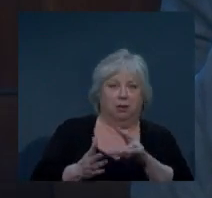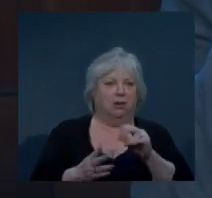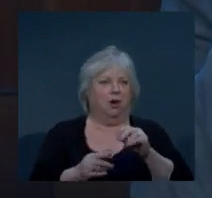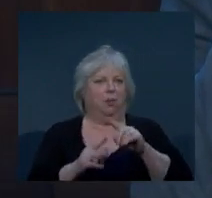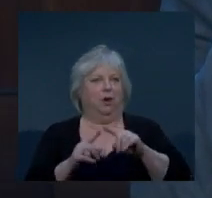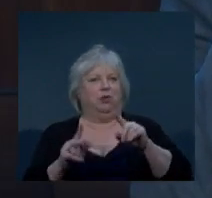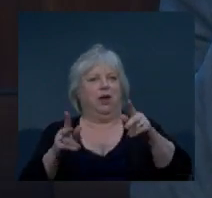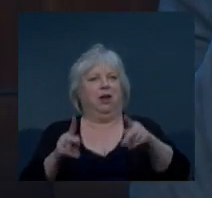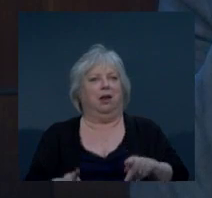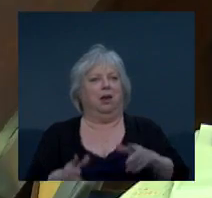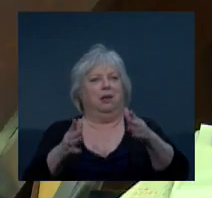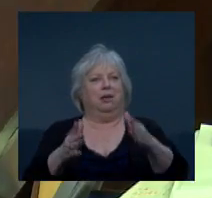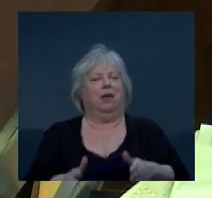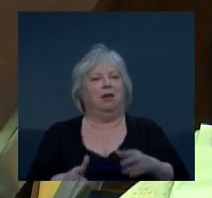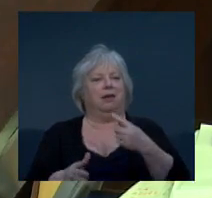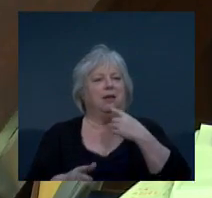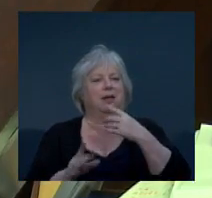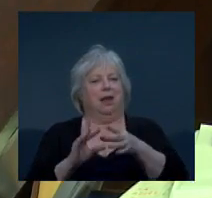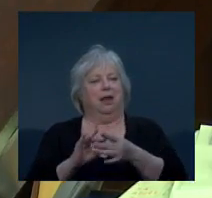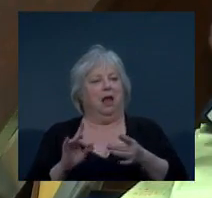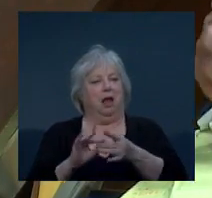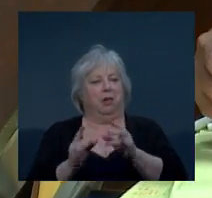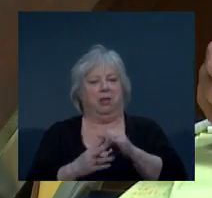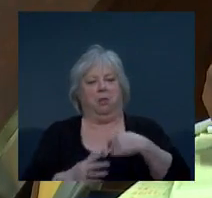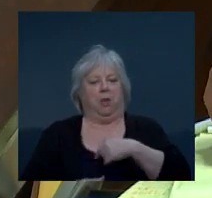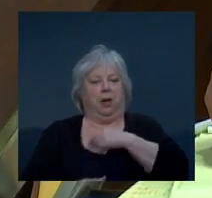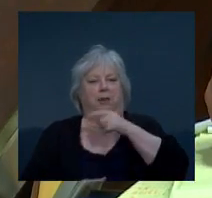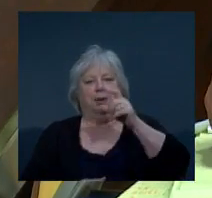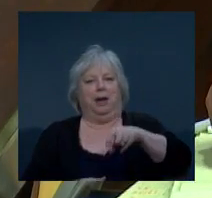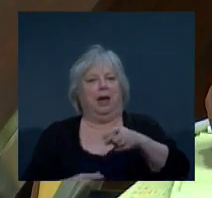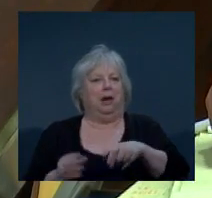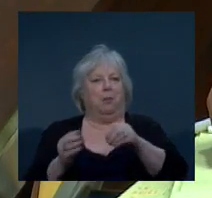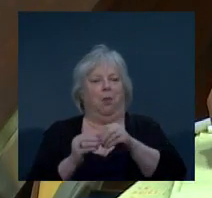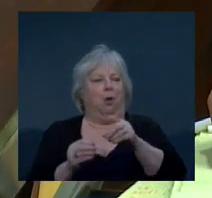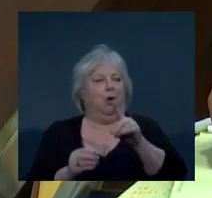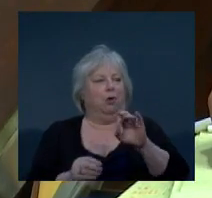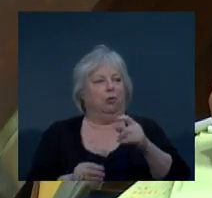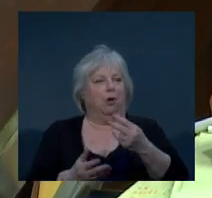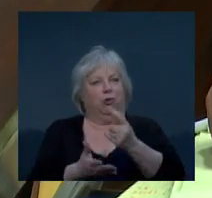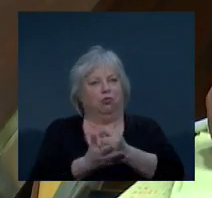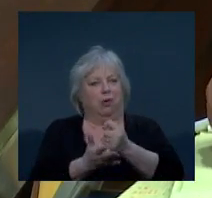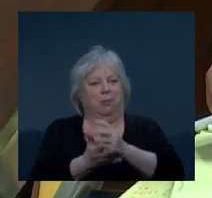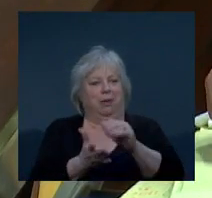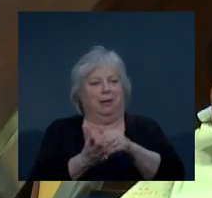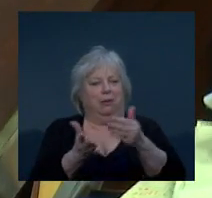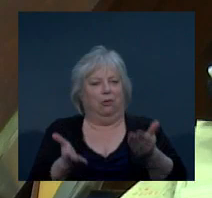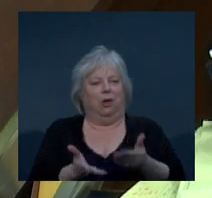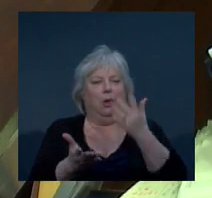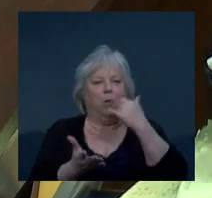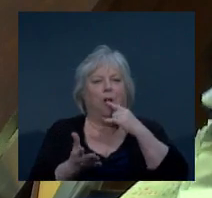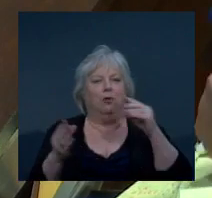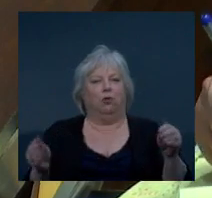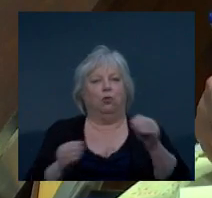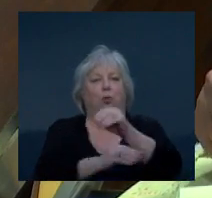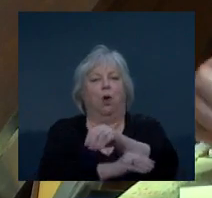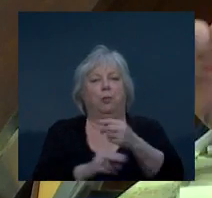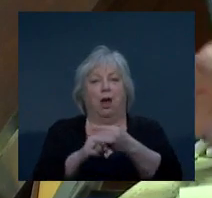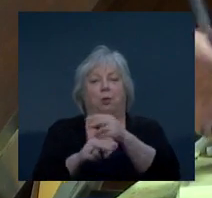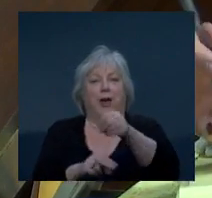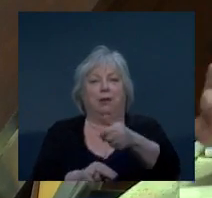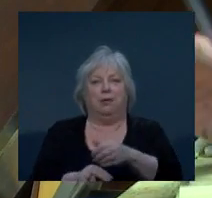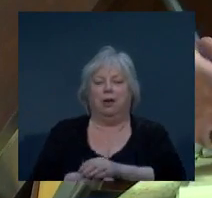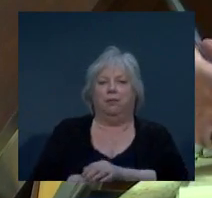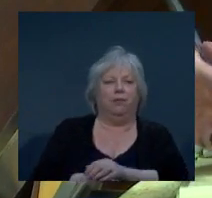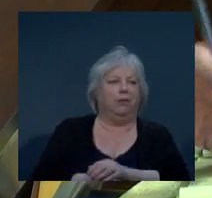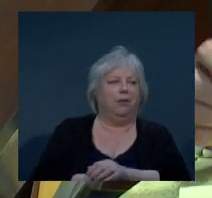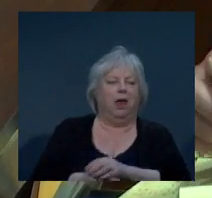had a citizen say the comment about we don't need other drug treatment centers out here. Why don't you change the property for that? And I guess